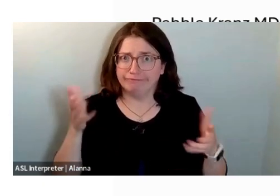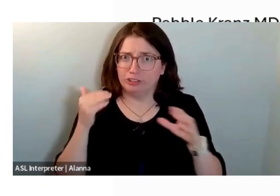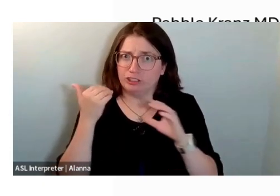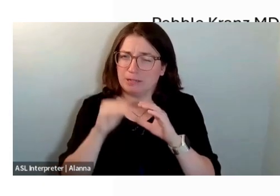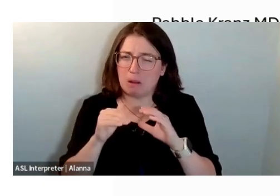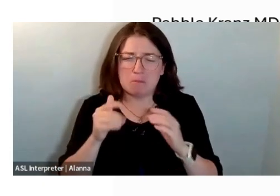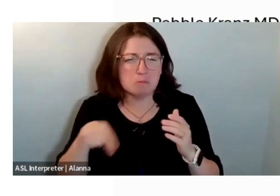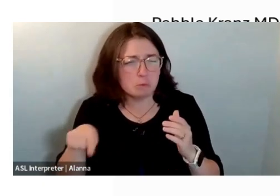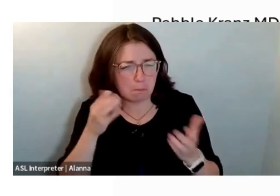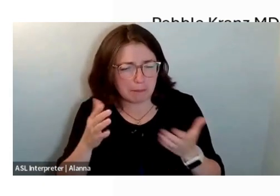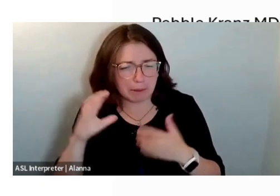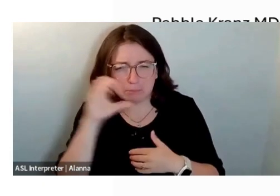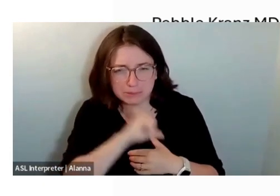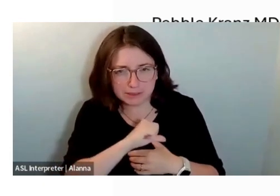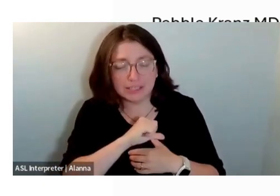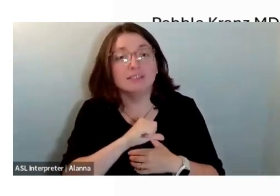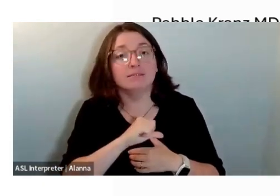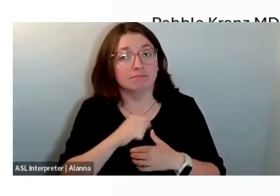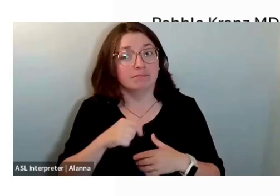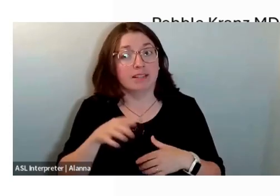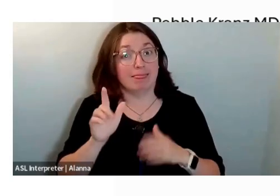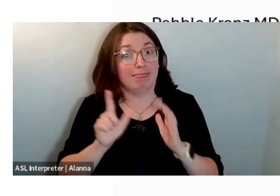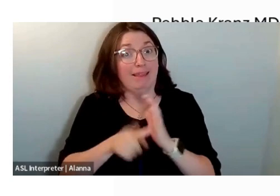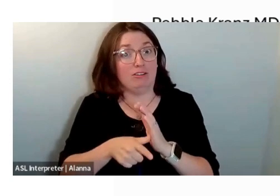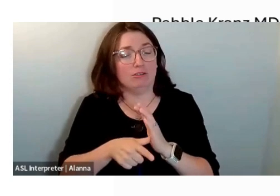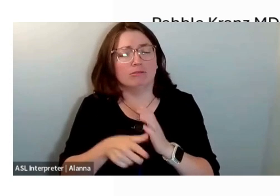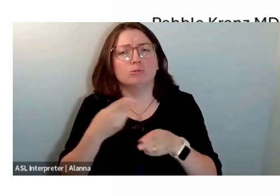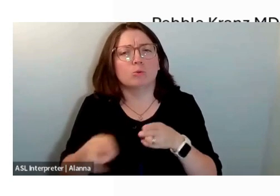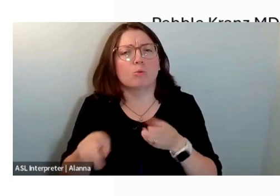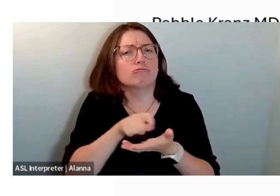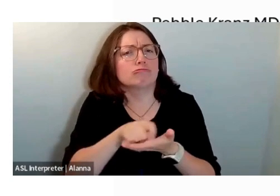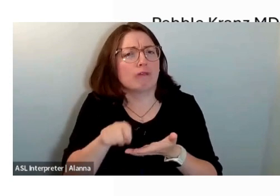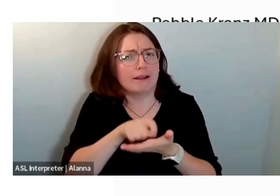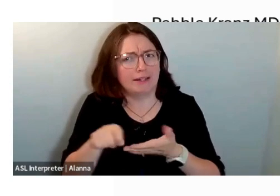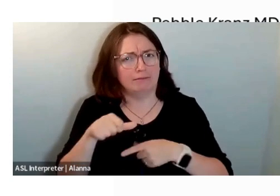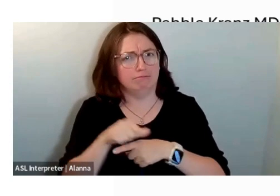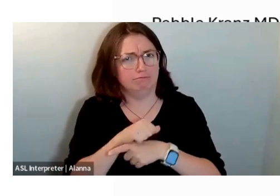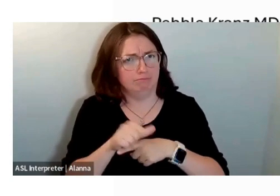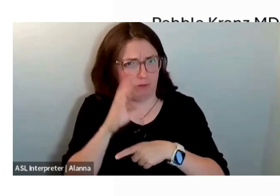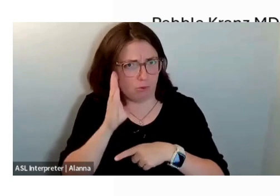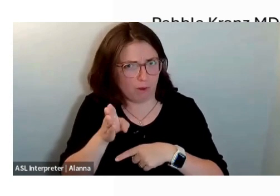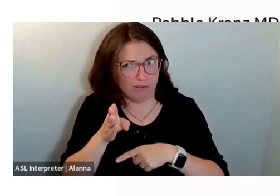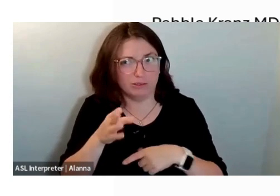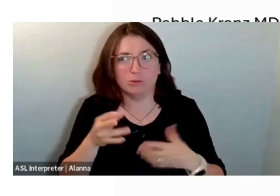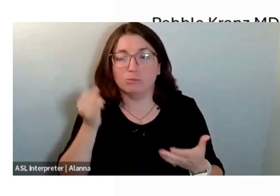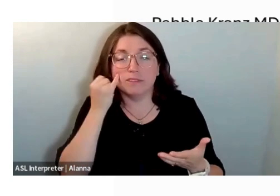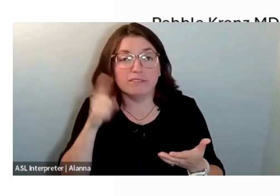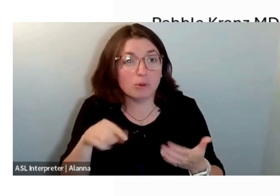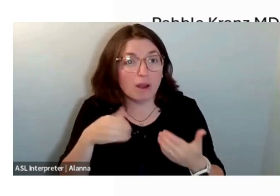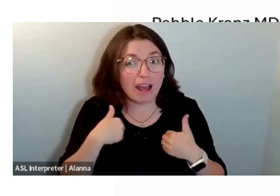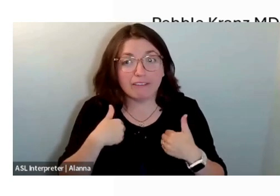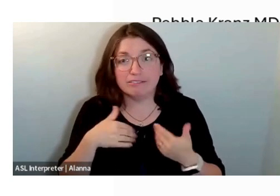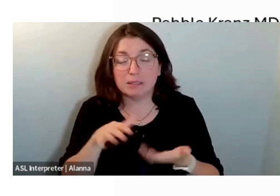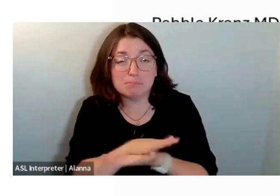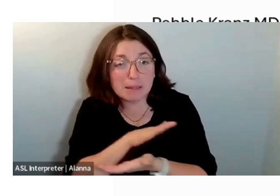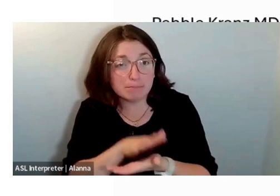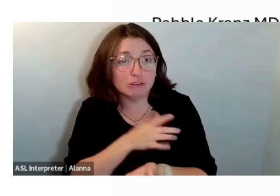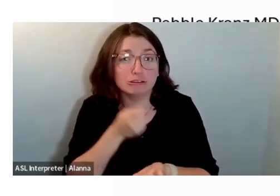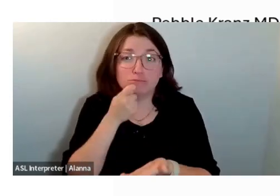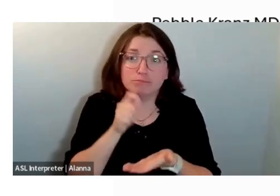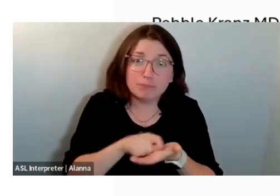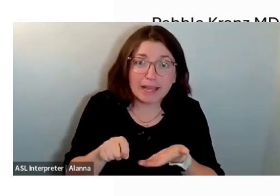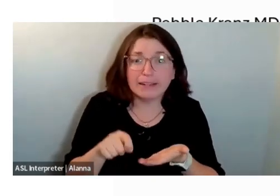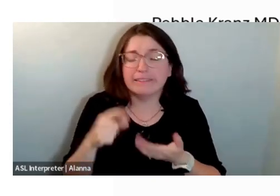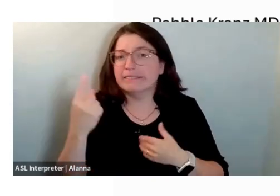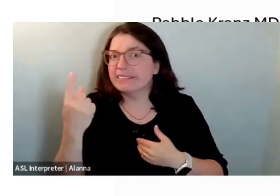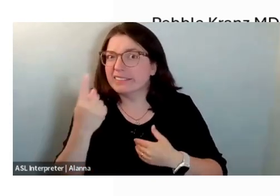be inviting folks to do a short writing exercise. So if you have a piece of paper and a writing implement, a